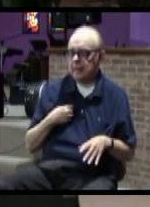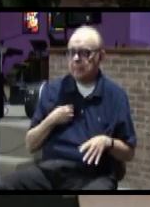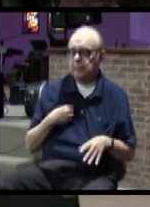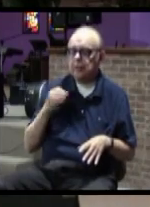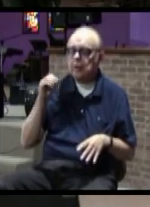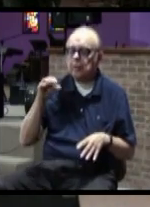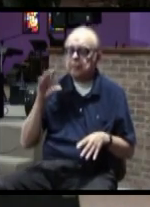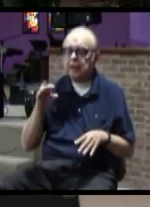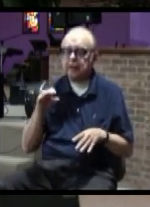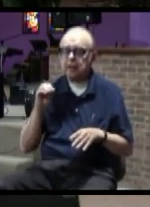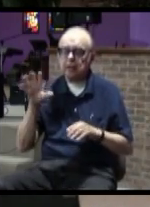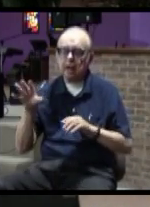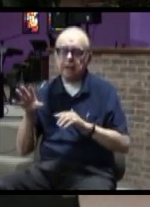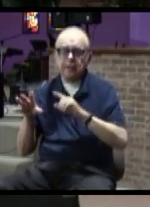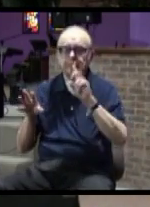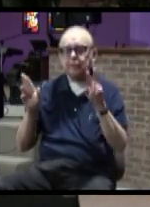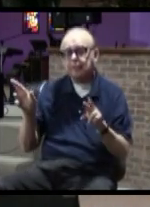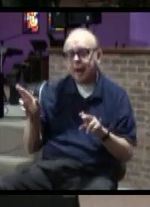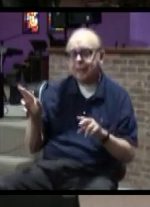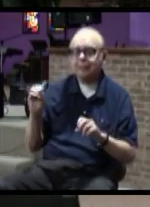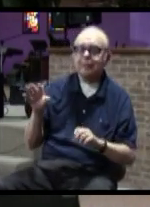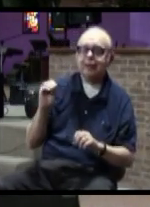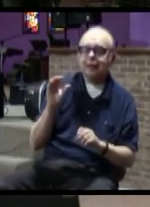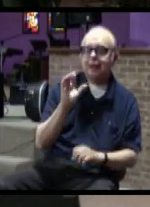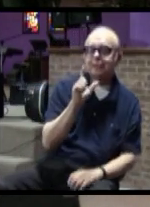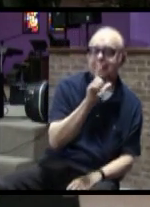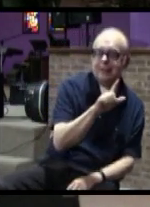Tell me when you see the little blinking light to the right.